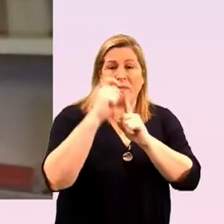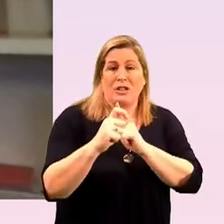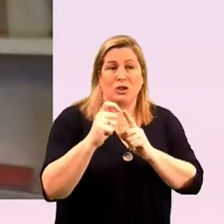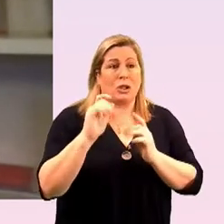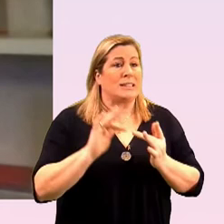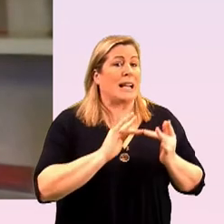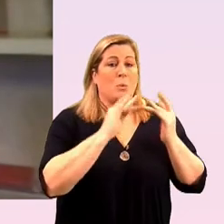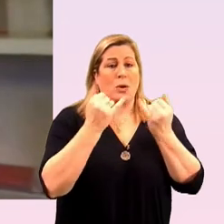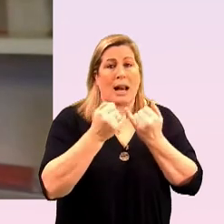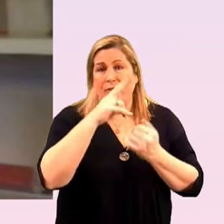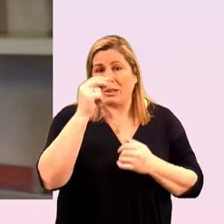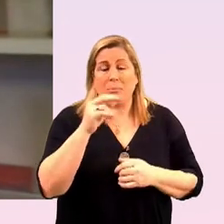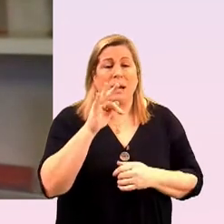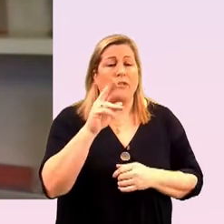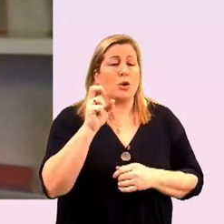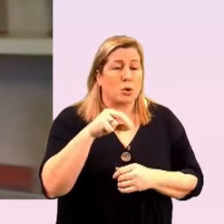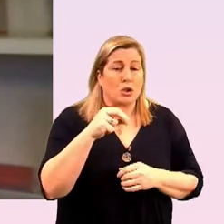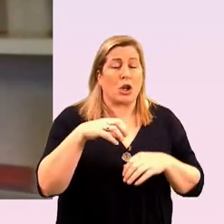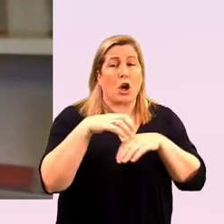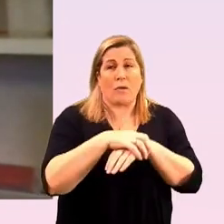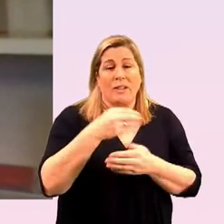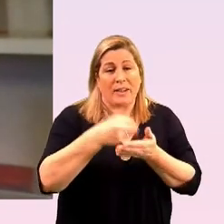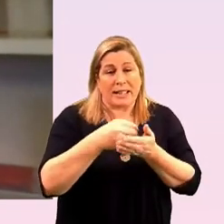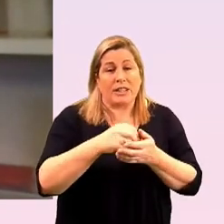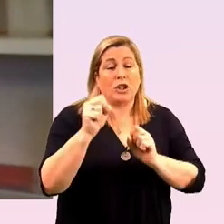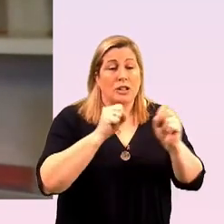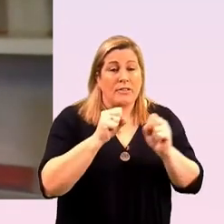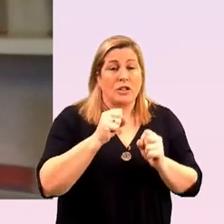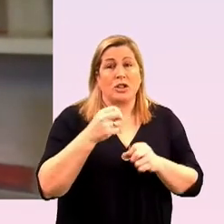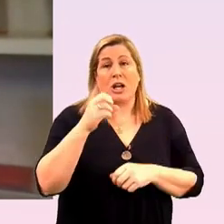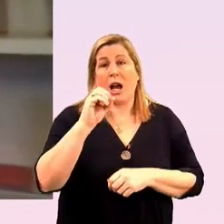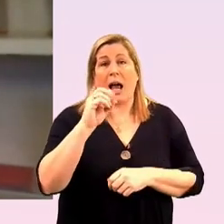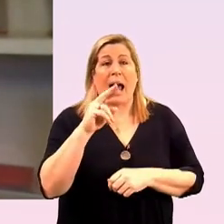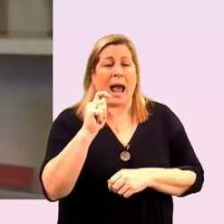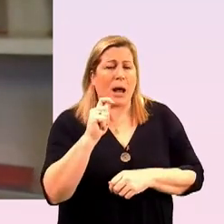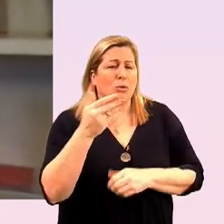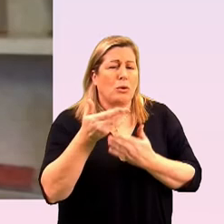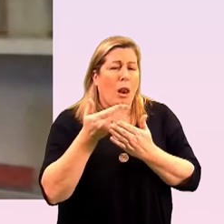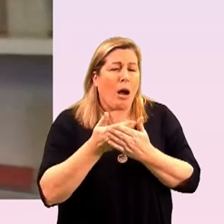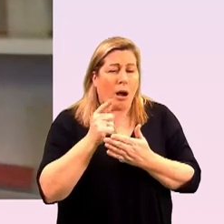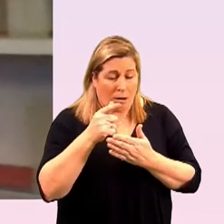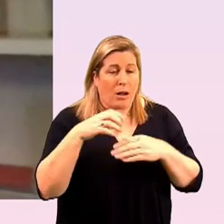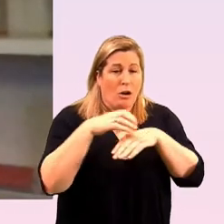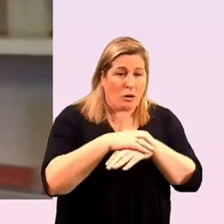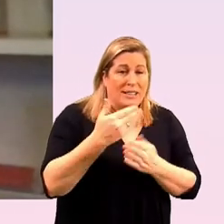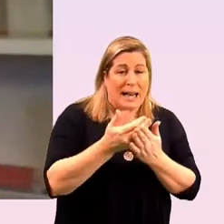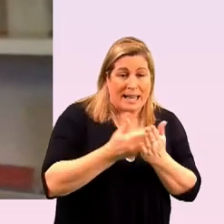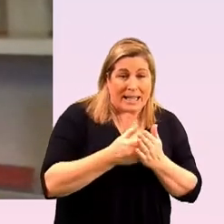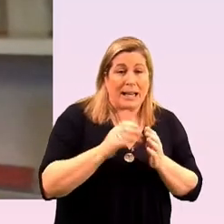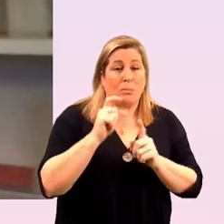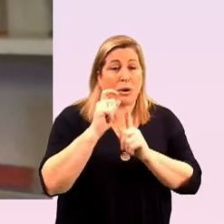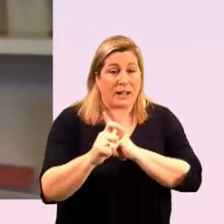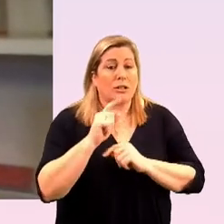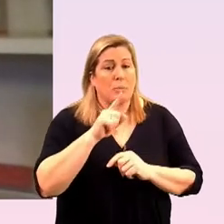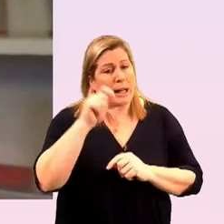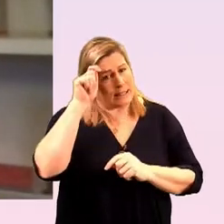like Fusion, which covers financial services, Outlaw, which is the legal profession. And I think they amplify the effort of company